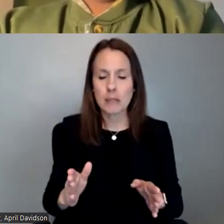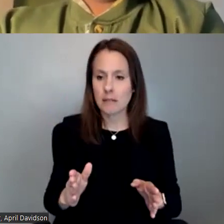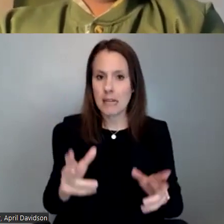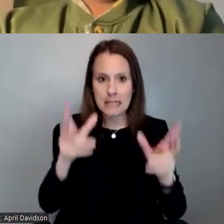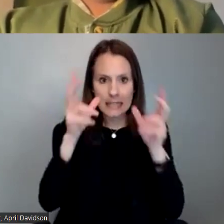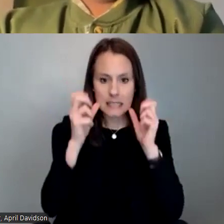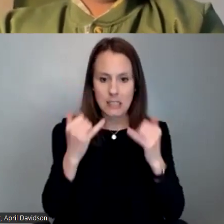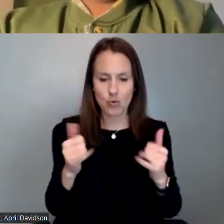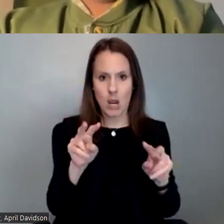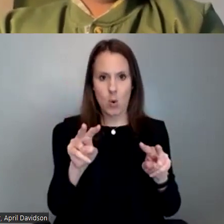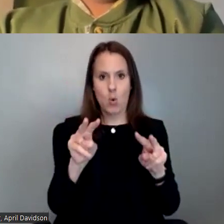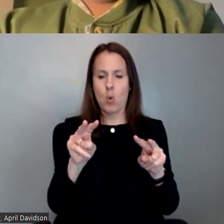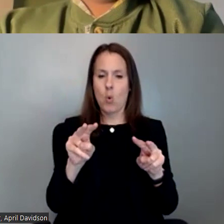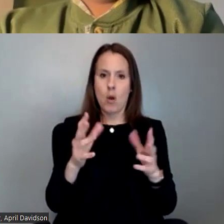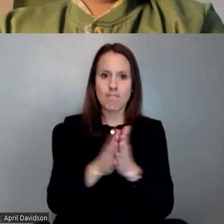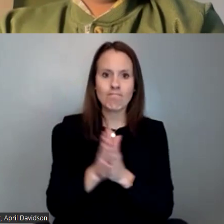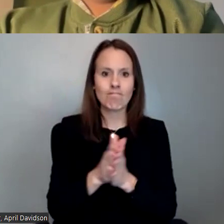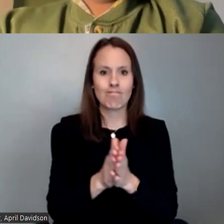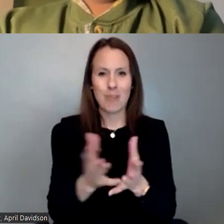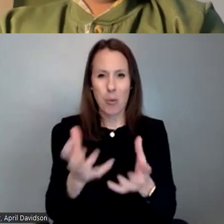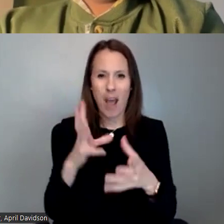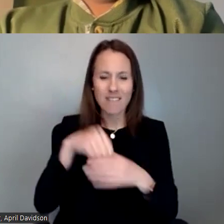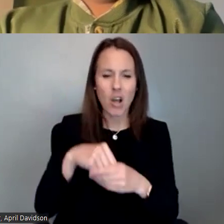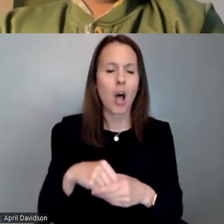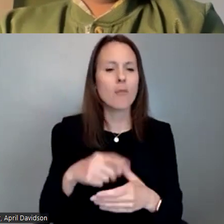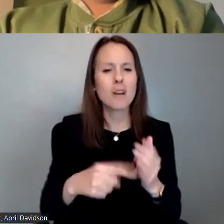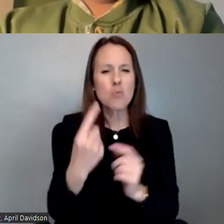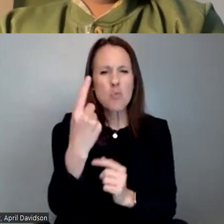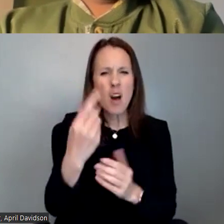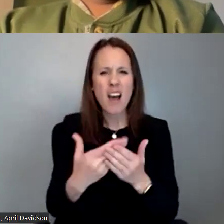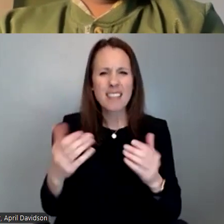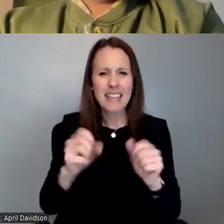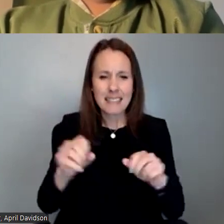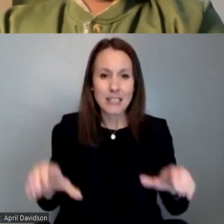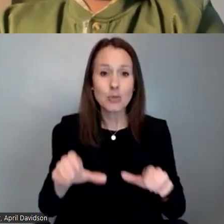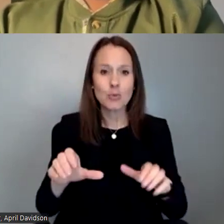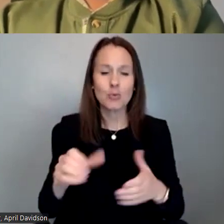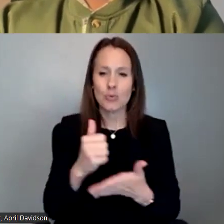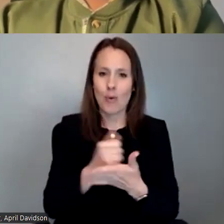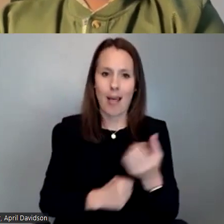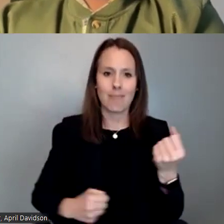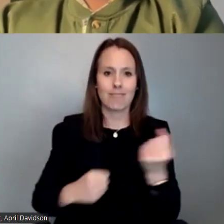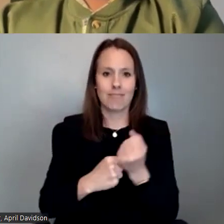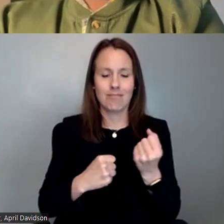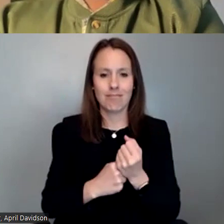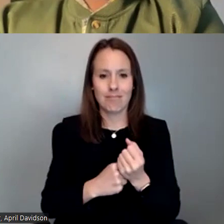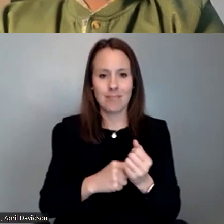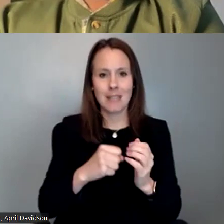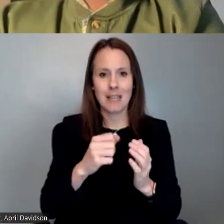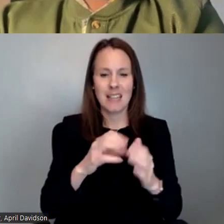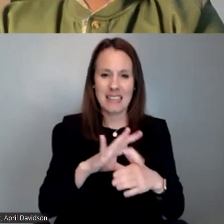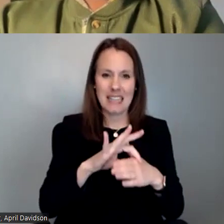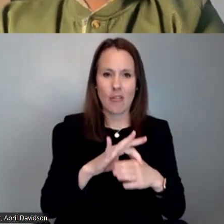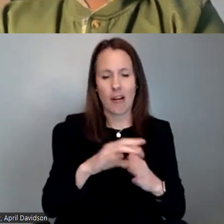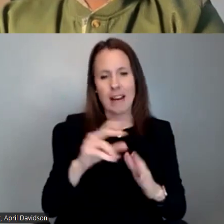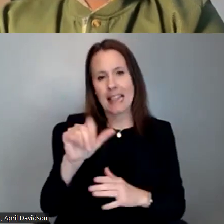to become active or get involved? What is an action that they can take to help promote literary accessibility?